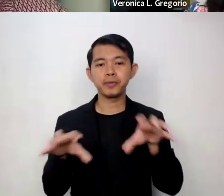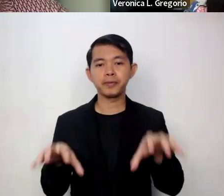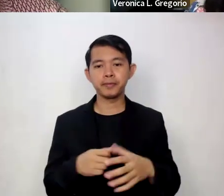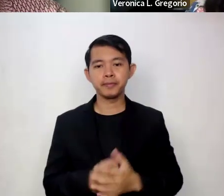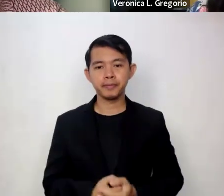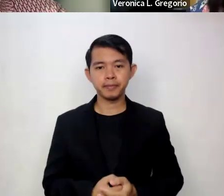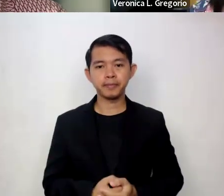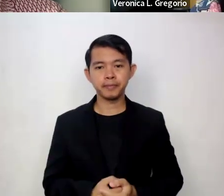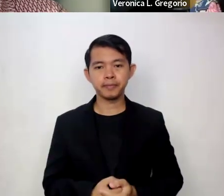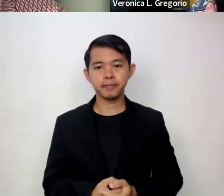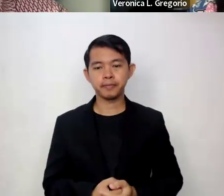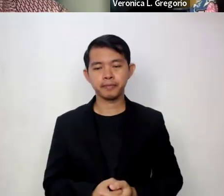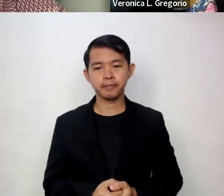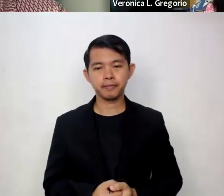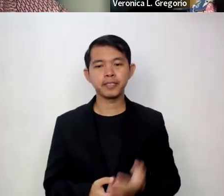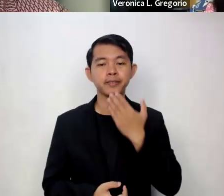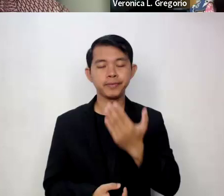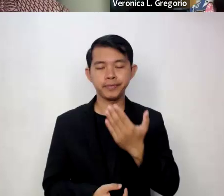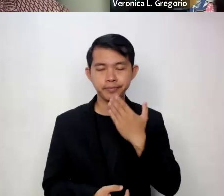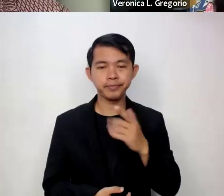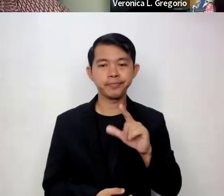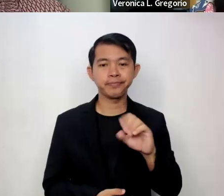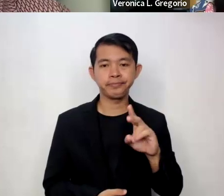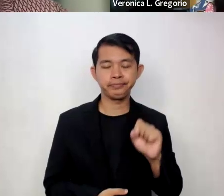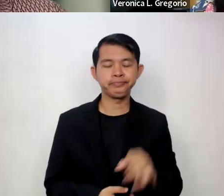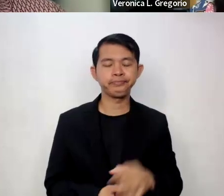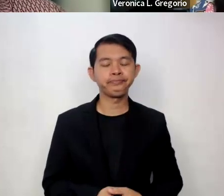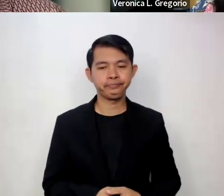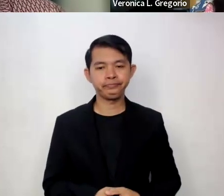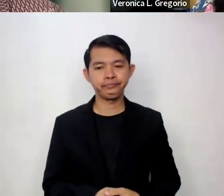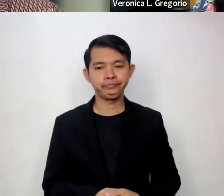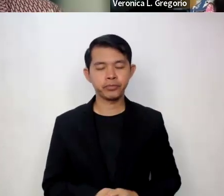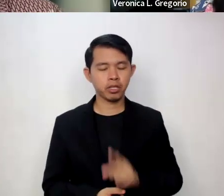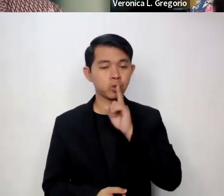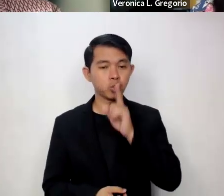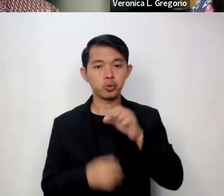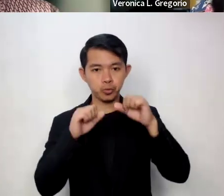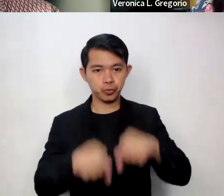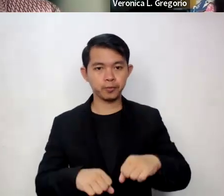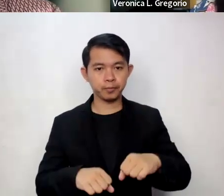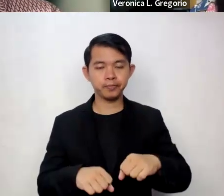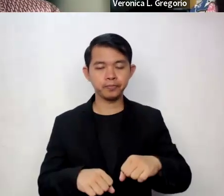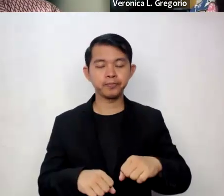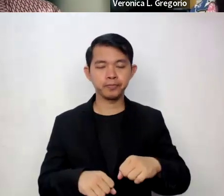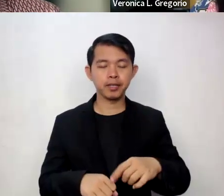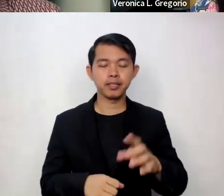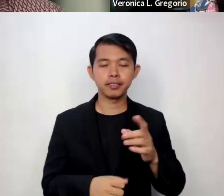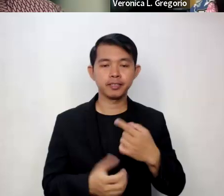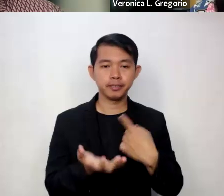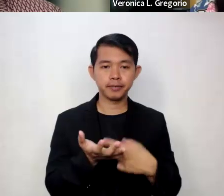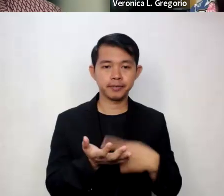you, Luis. I think totally agree now with the points mentioned. But I just want